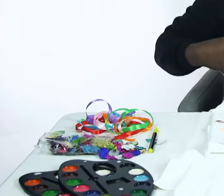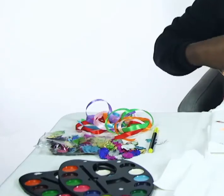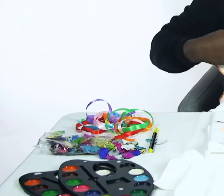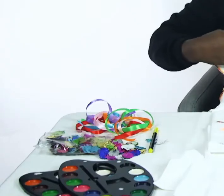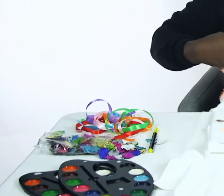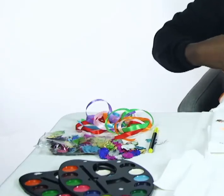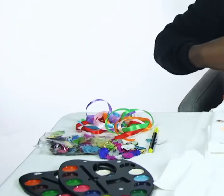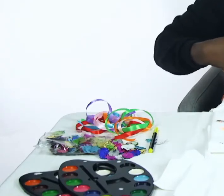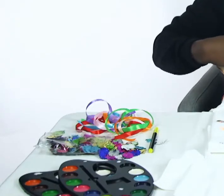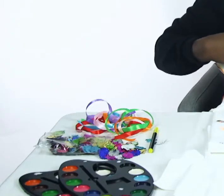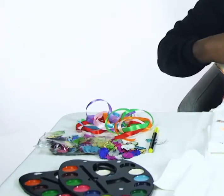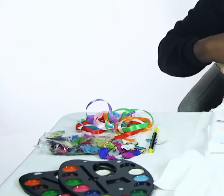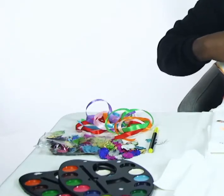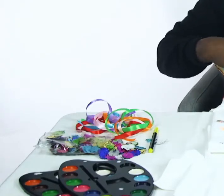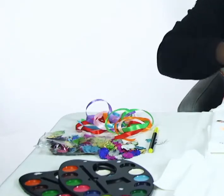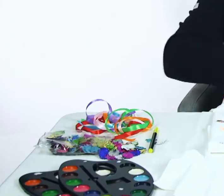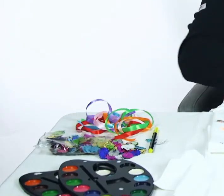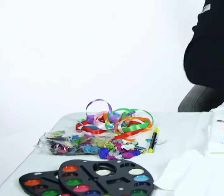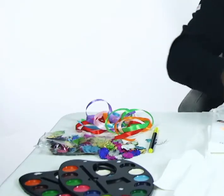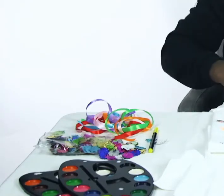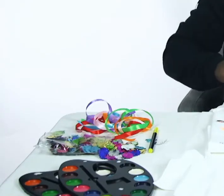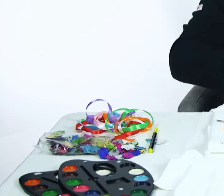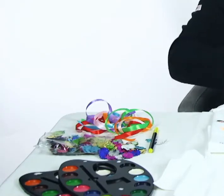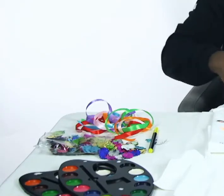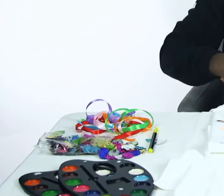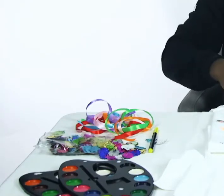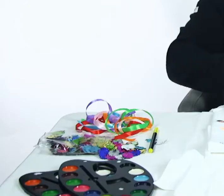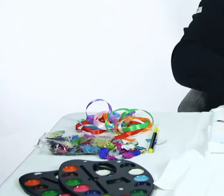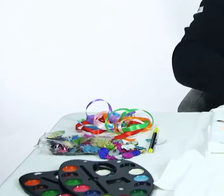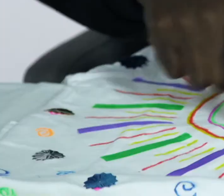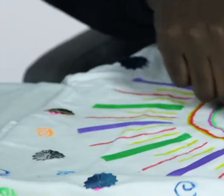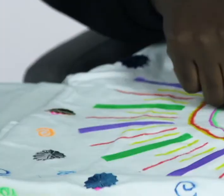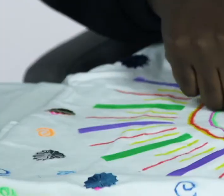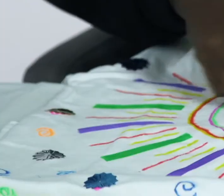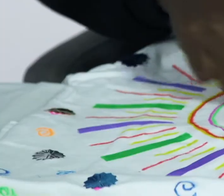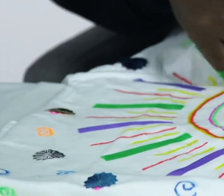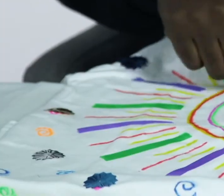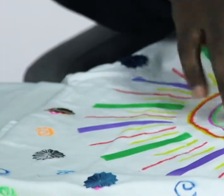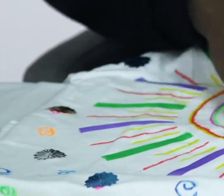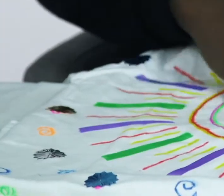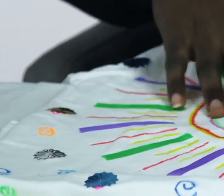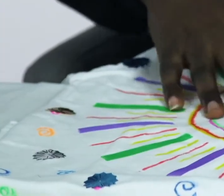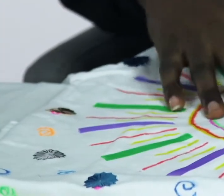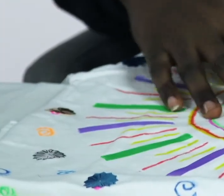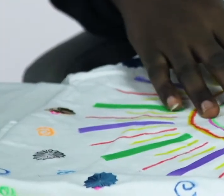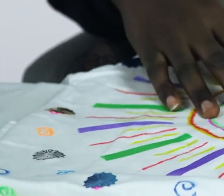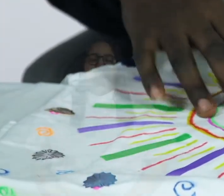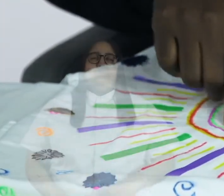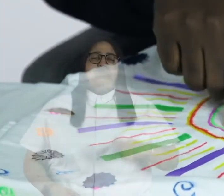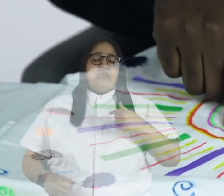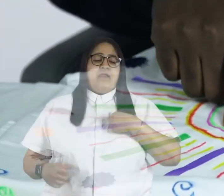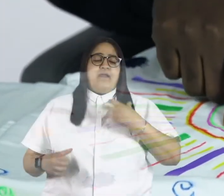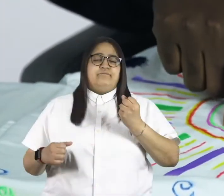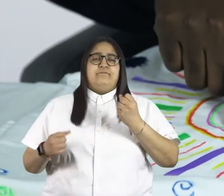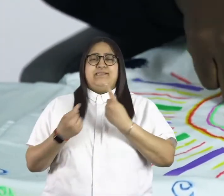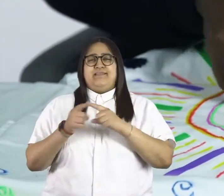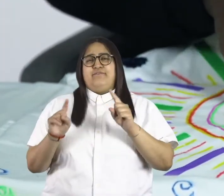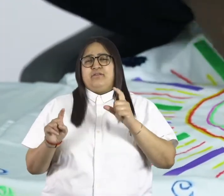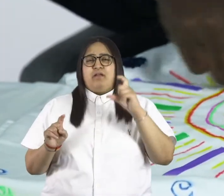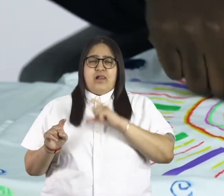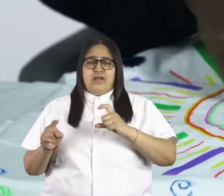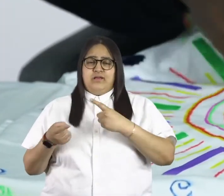this, I've just gone crazy in terms of like the ribbons, the colors, the shapes. You don't have to stick to this. I'm going to